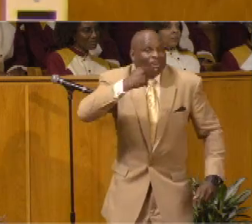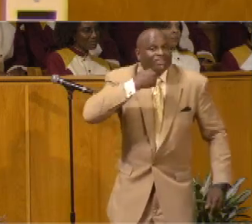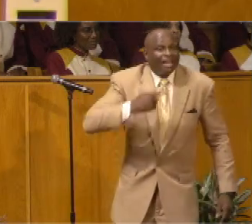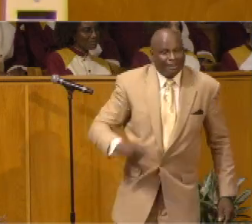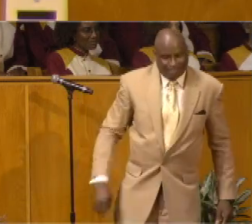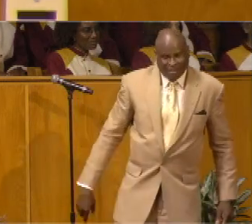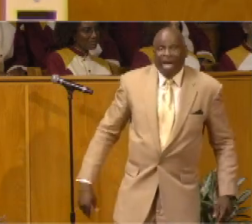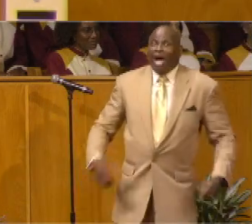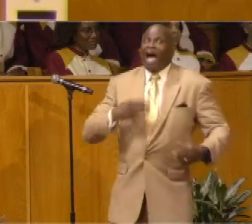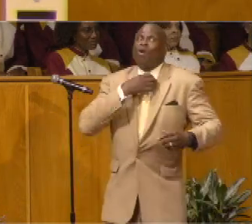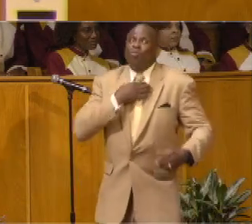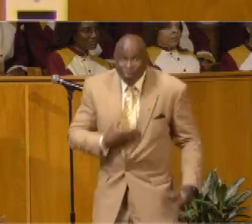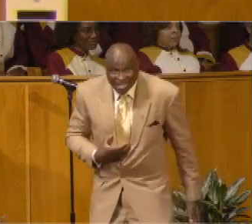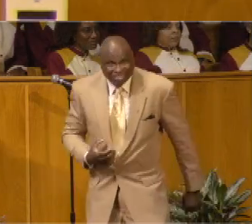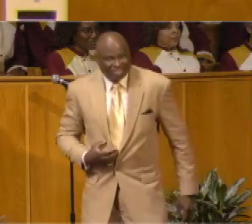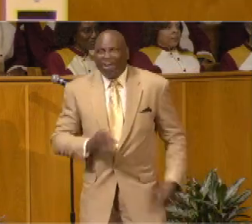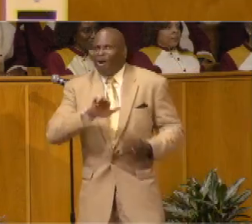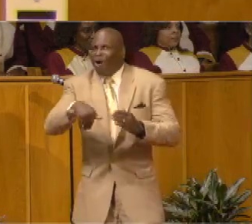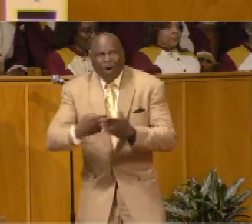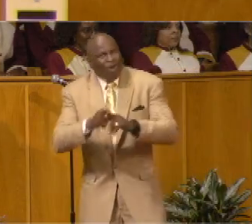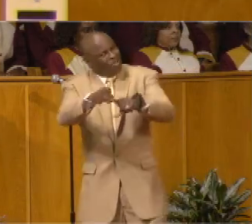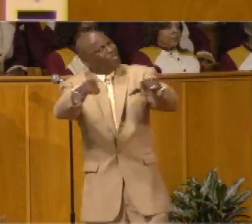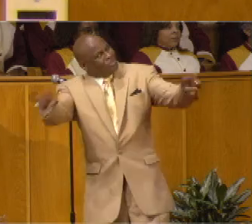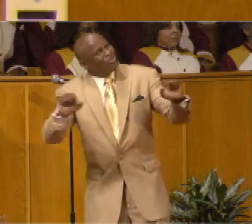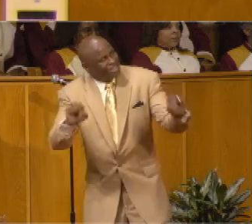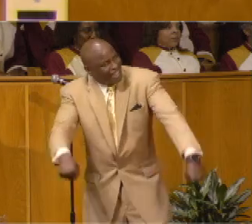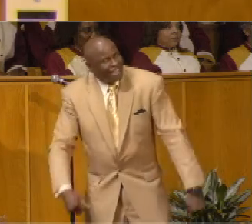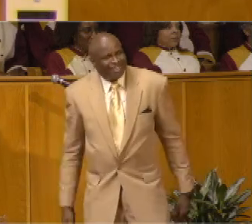says, I wish all of you would.